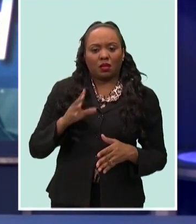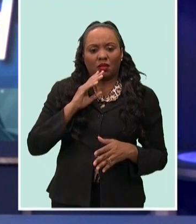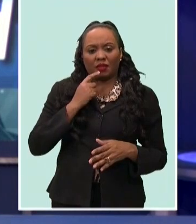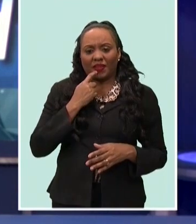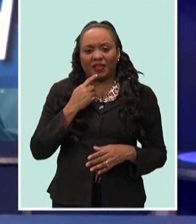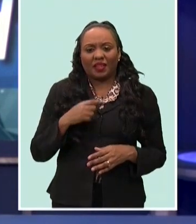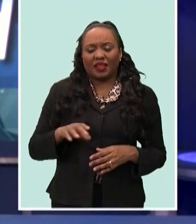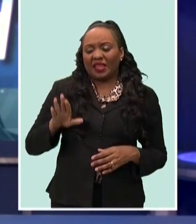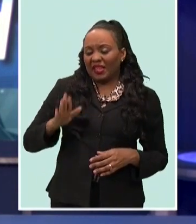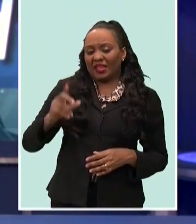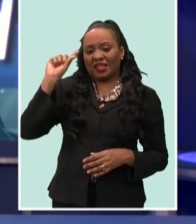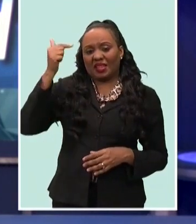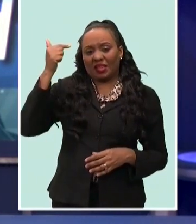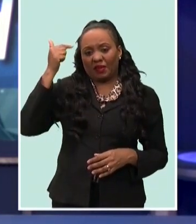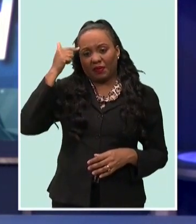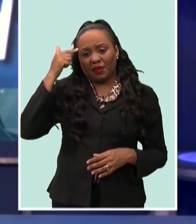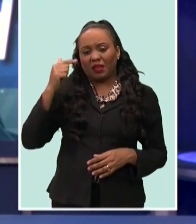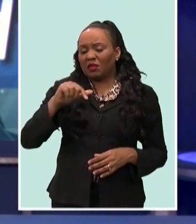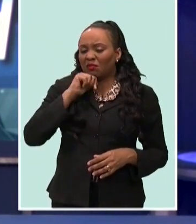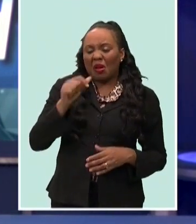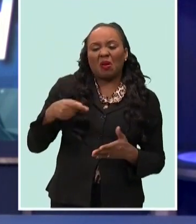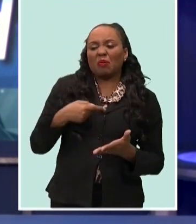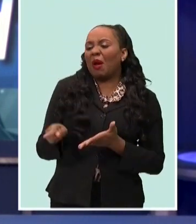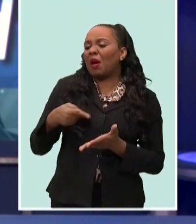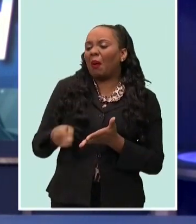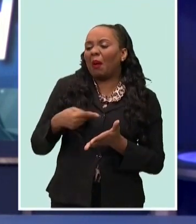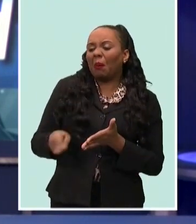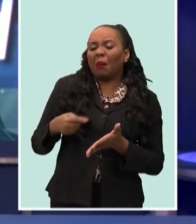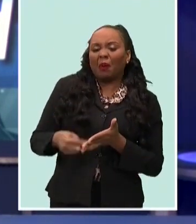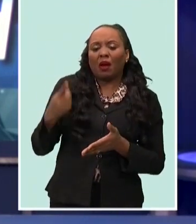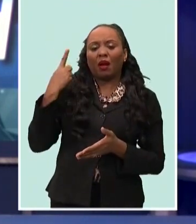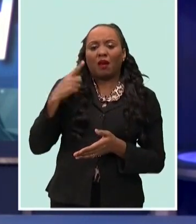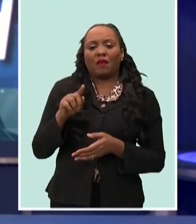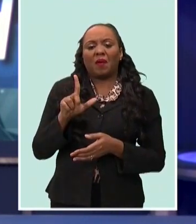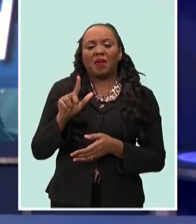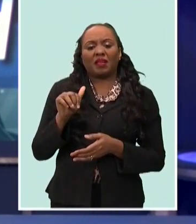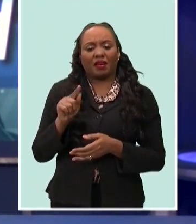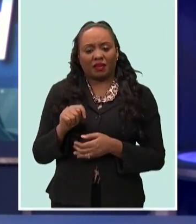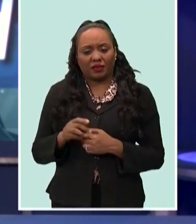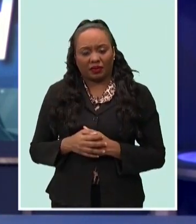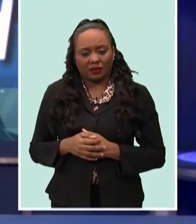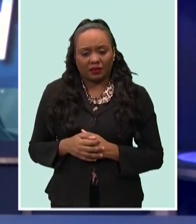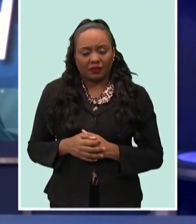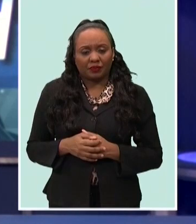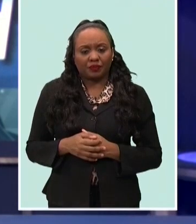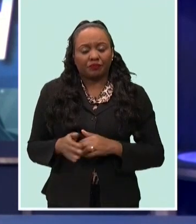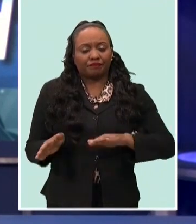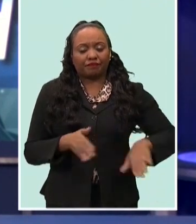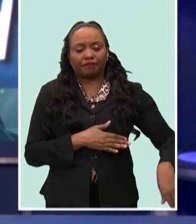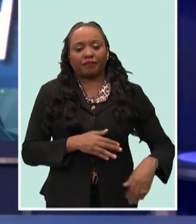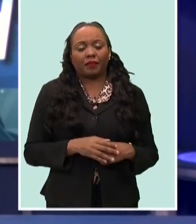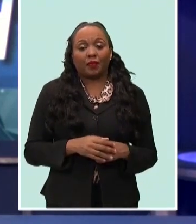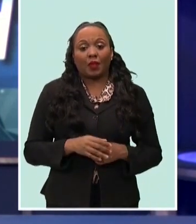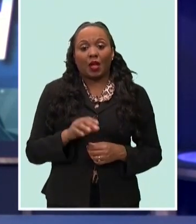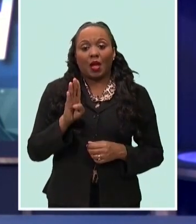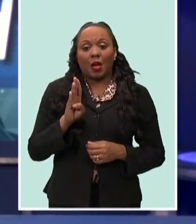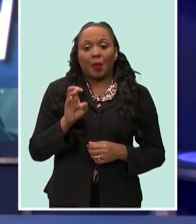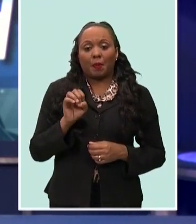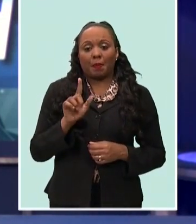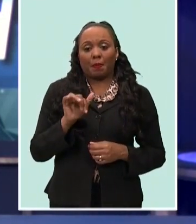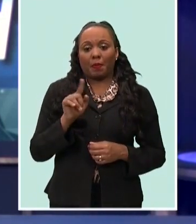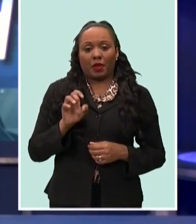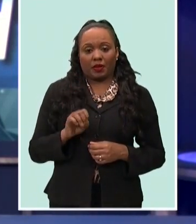declaration that his government is not going to be an ATM for Liat. Well, in Belize now, two men posing as police